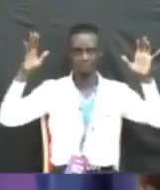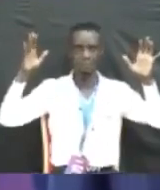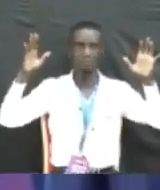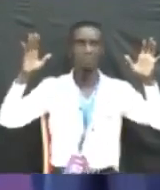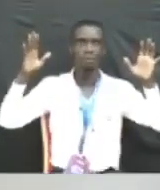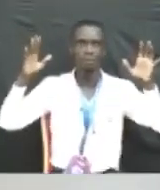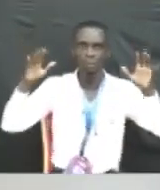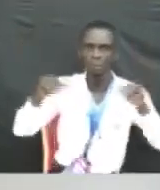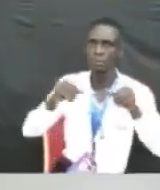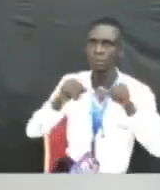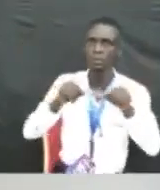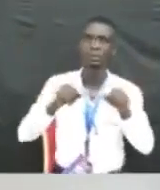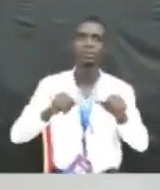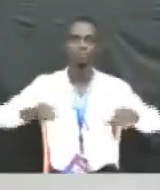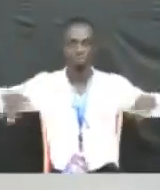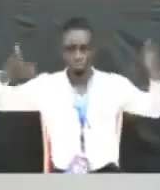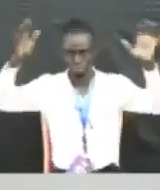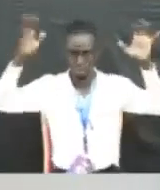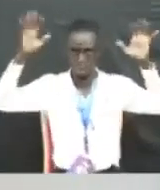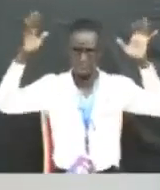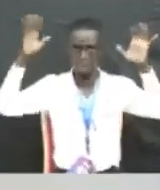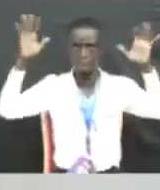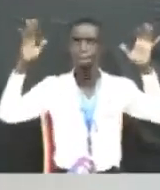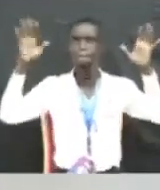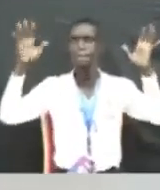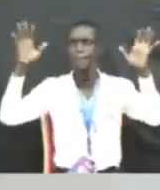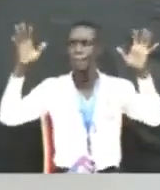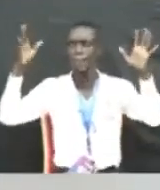Shall we continue to do it for him?